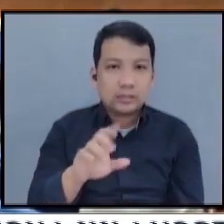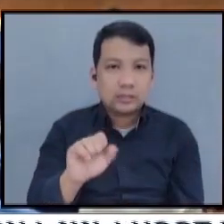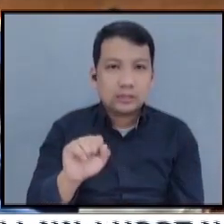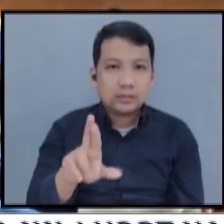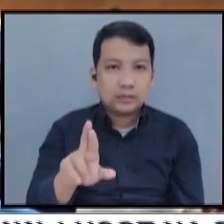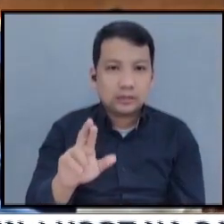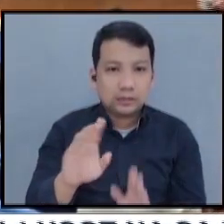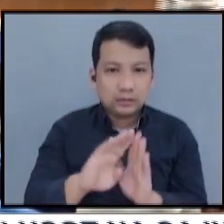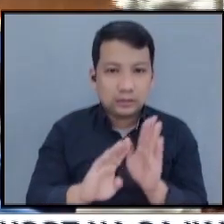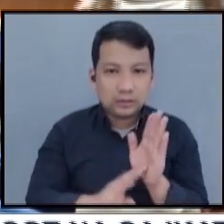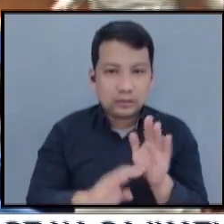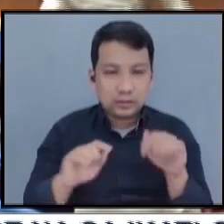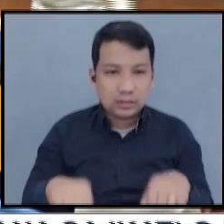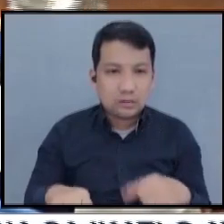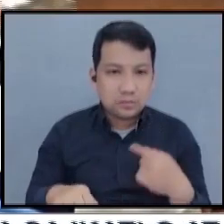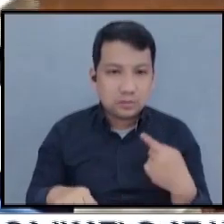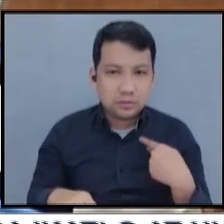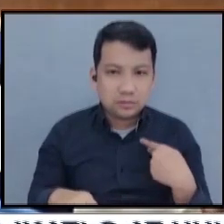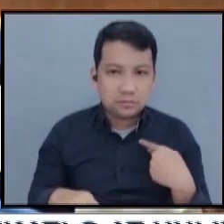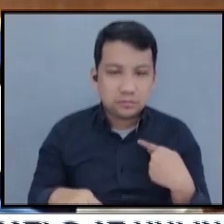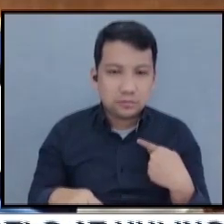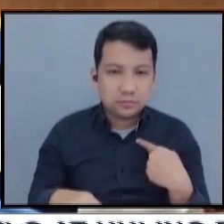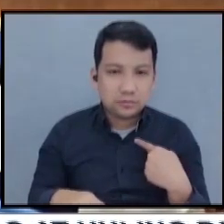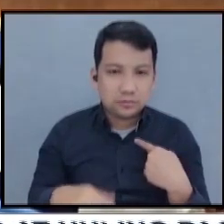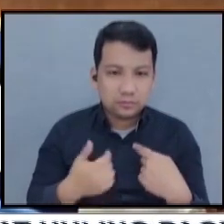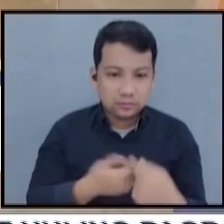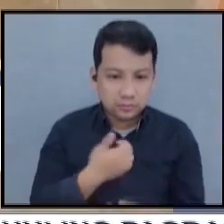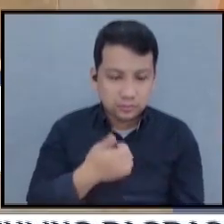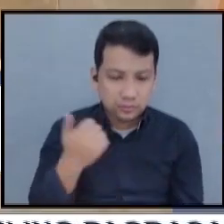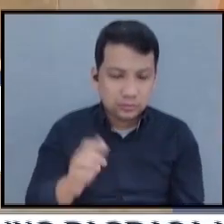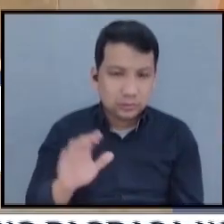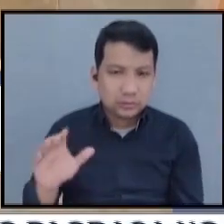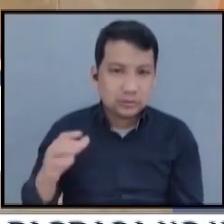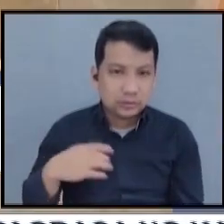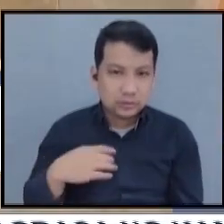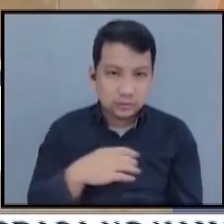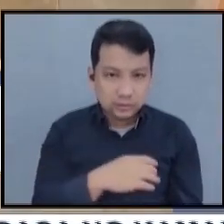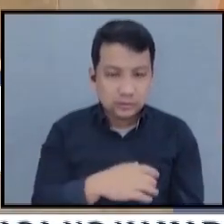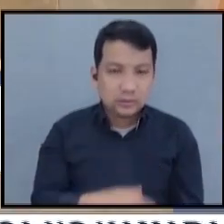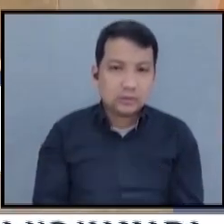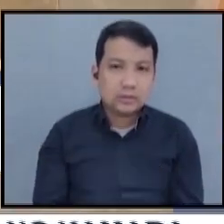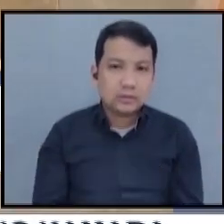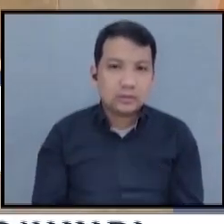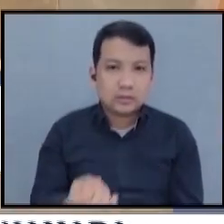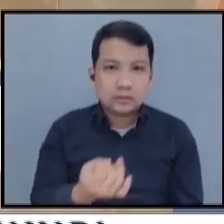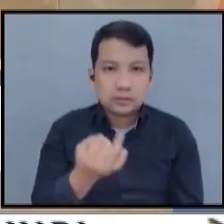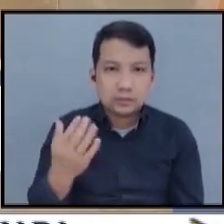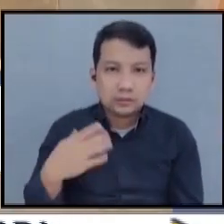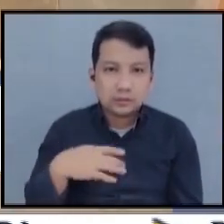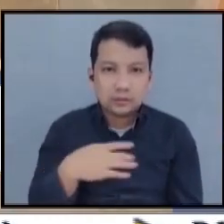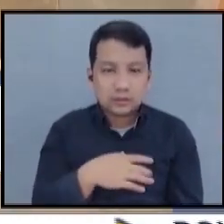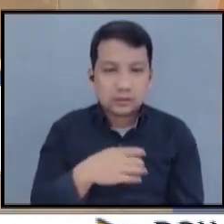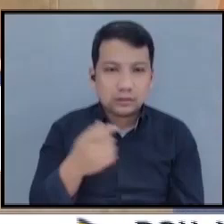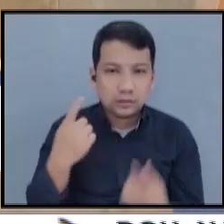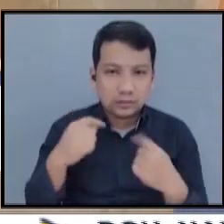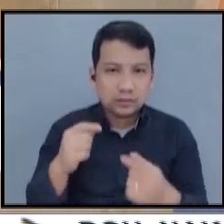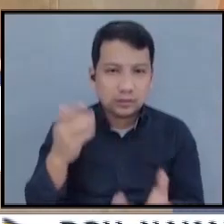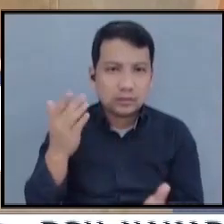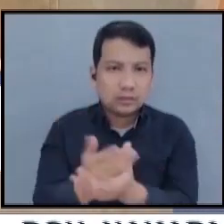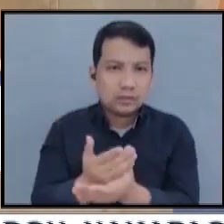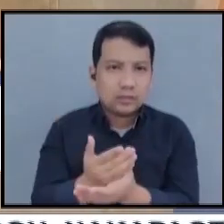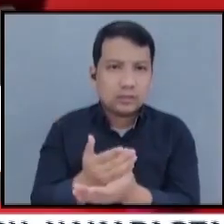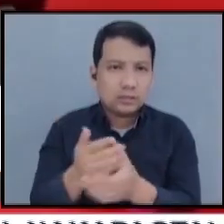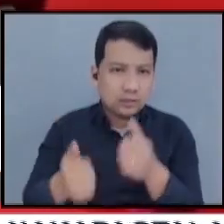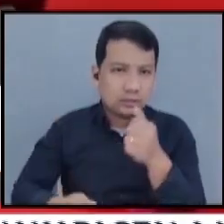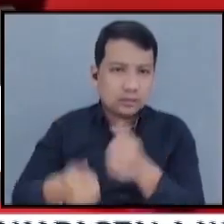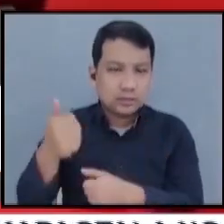plenaryo, naging mataas ang emosyon ng ilang kongresista. May ilan pang sumubok na pigilan ang pagpasa ng